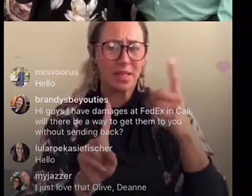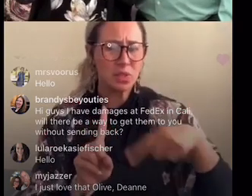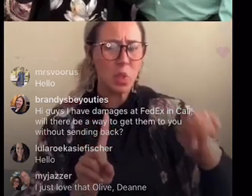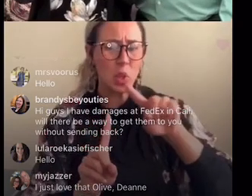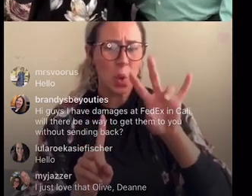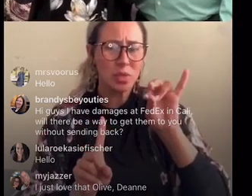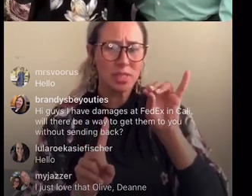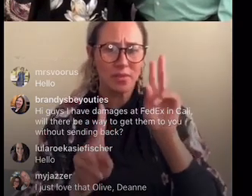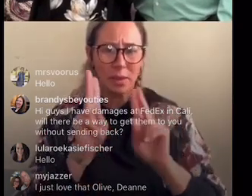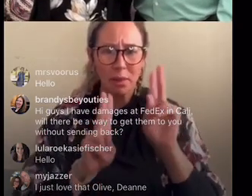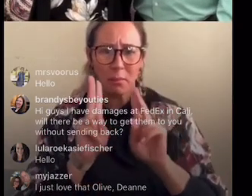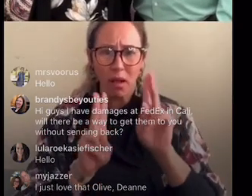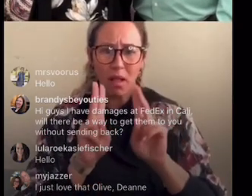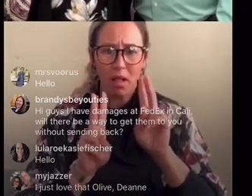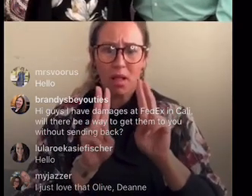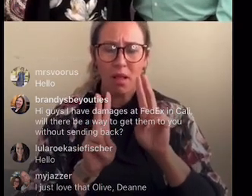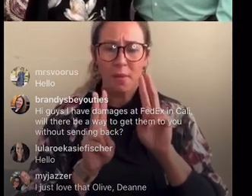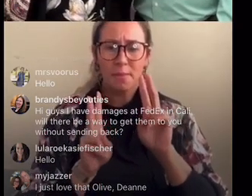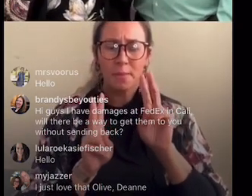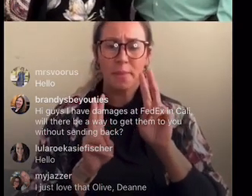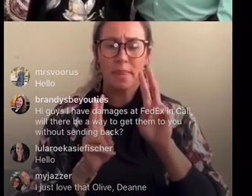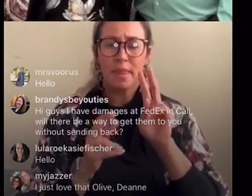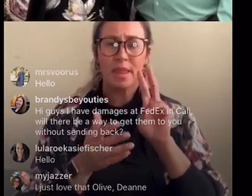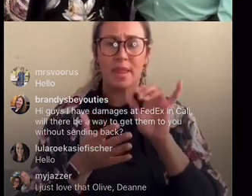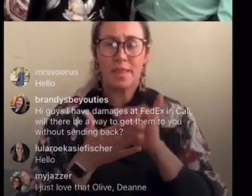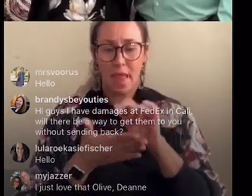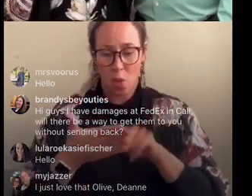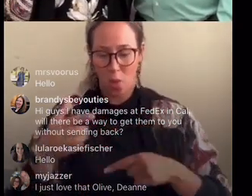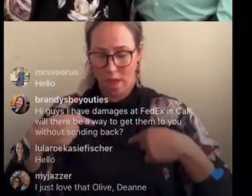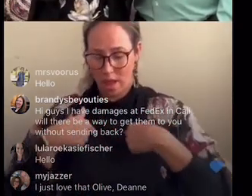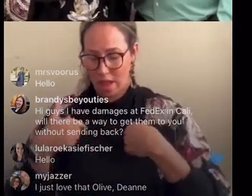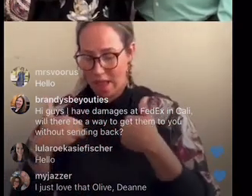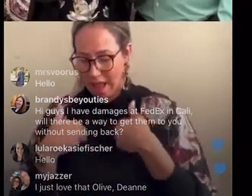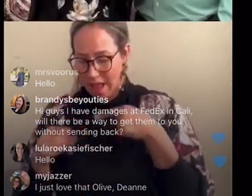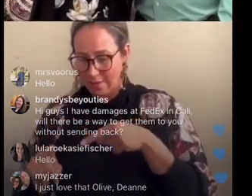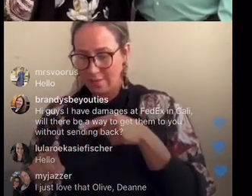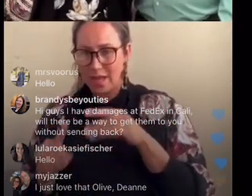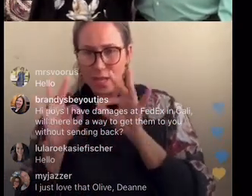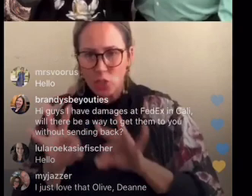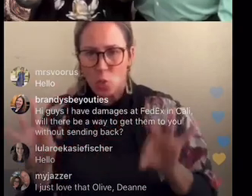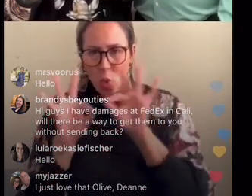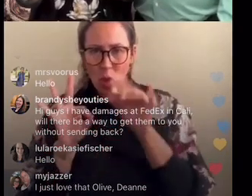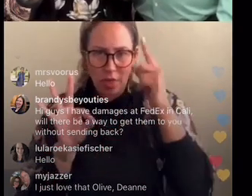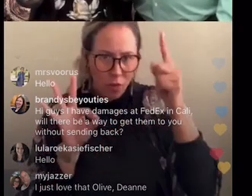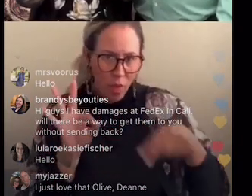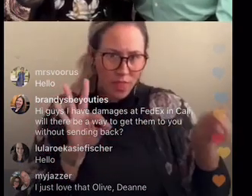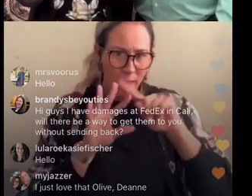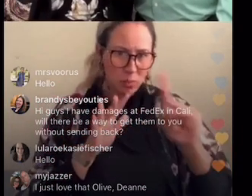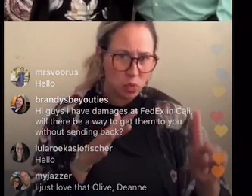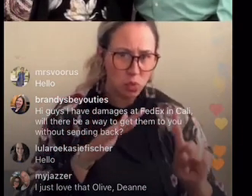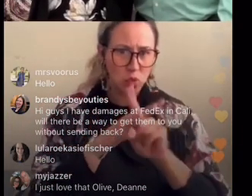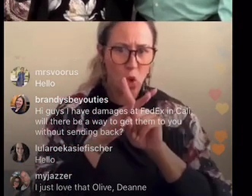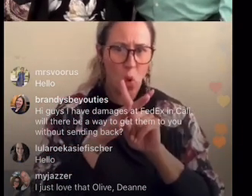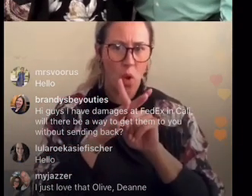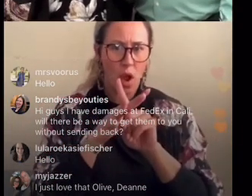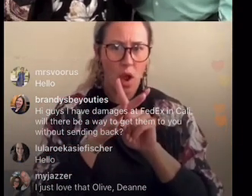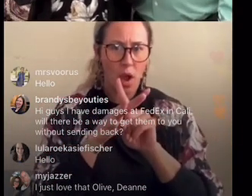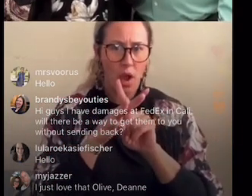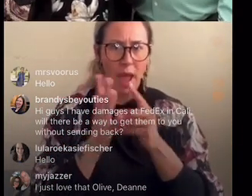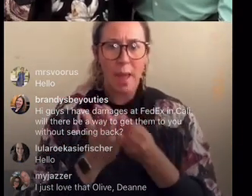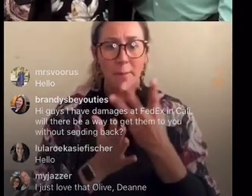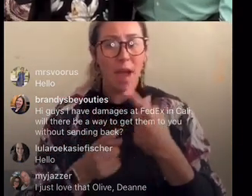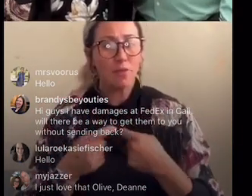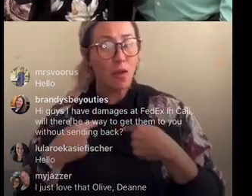70 people that what I have is worth it for them to show up and buy from